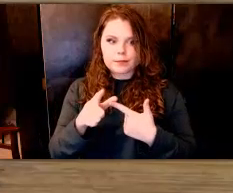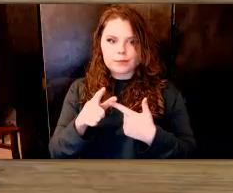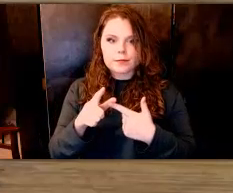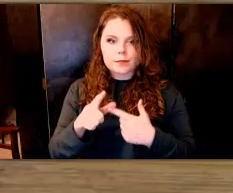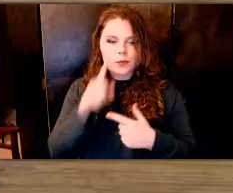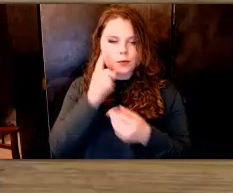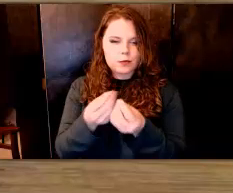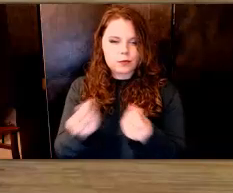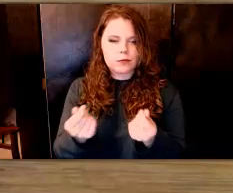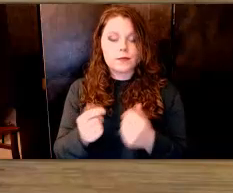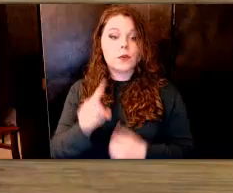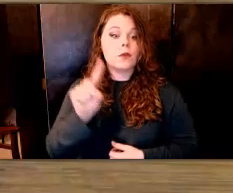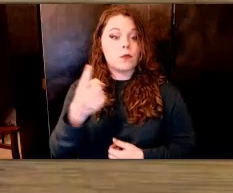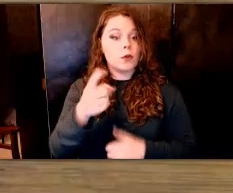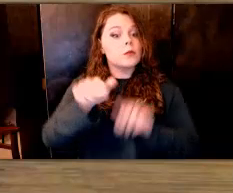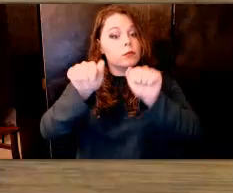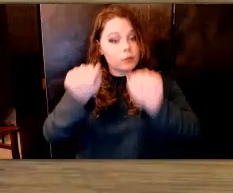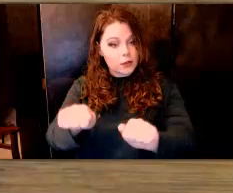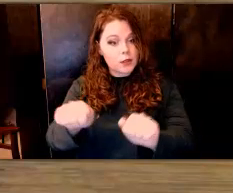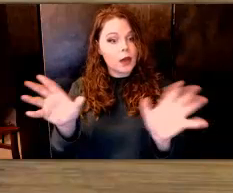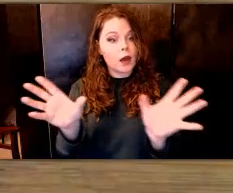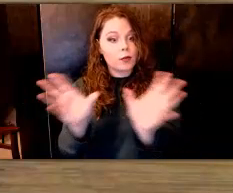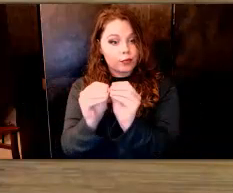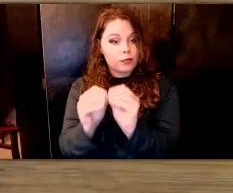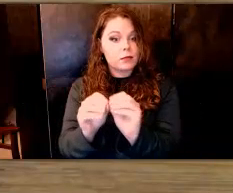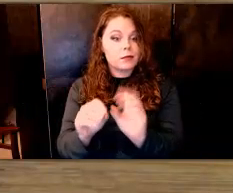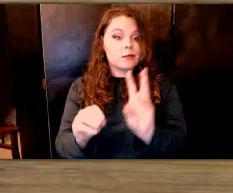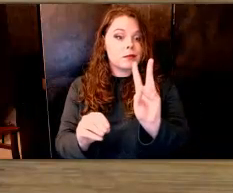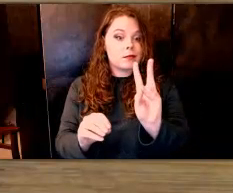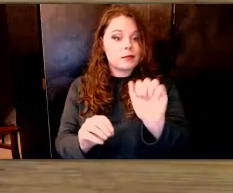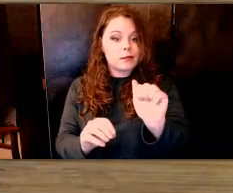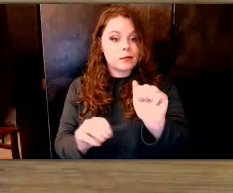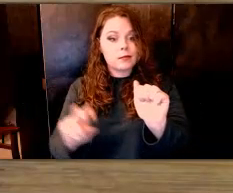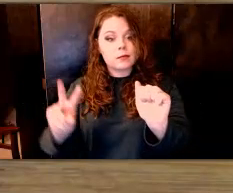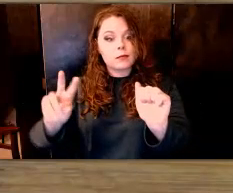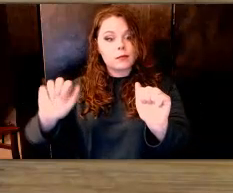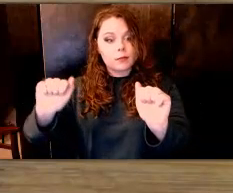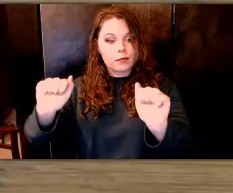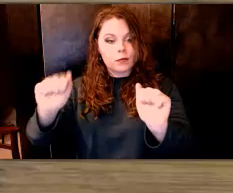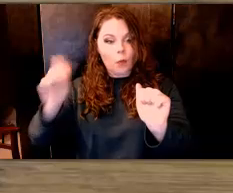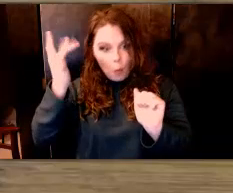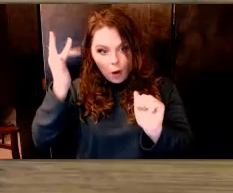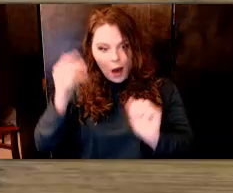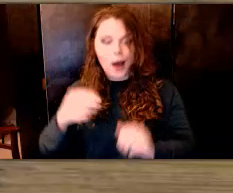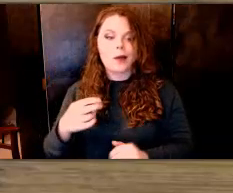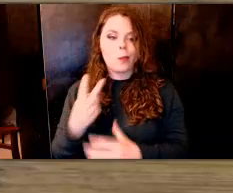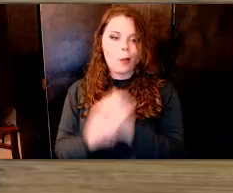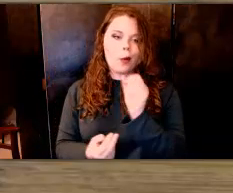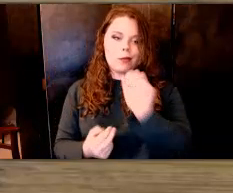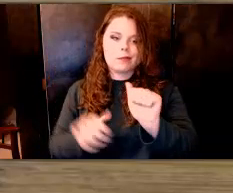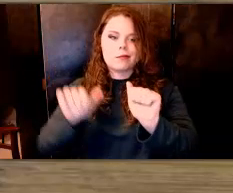example, the first one we can combine the 6a and the 2a because they both have the same